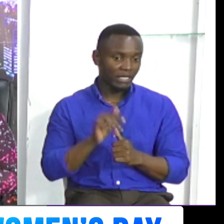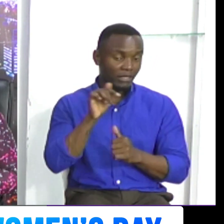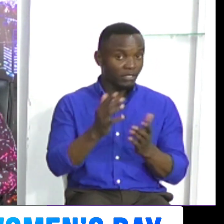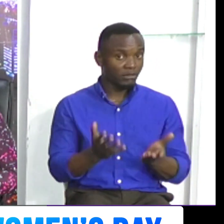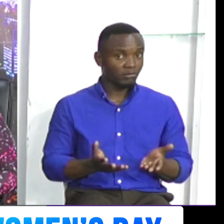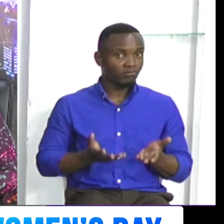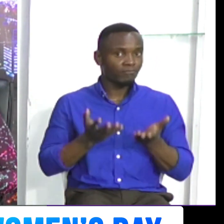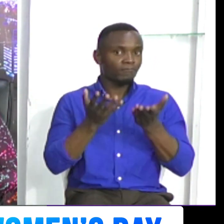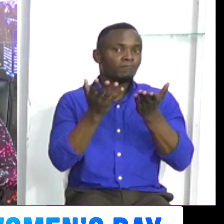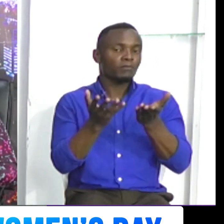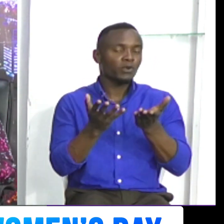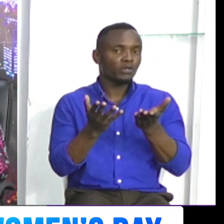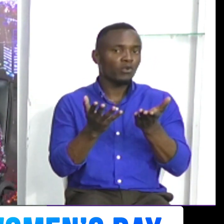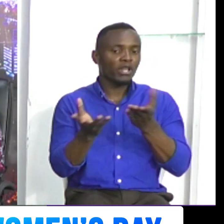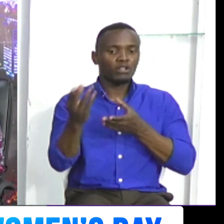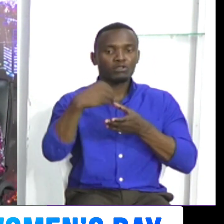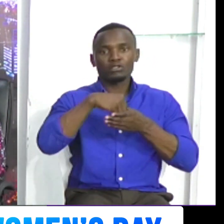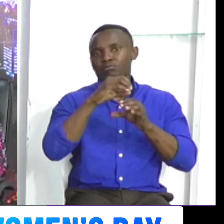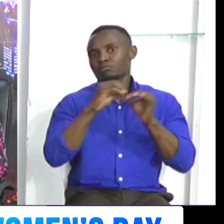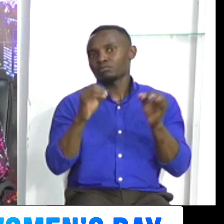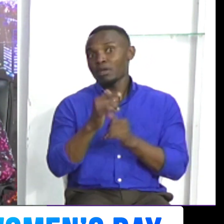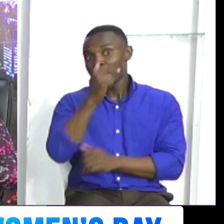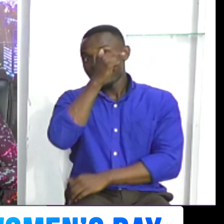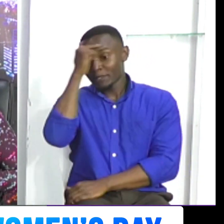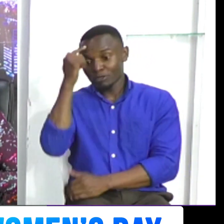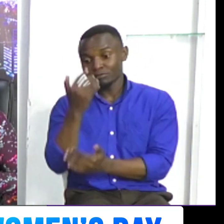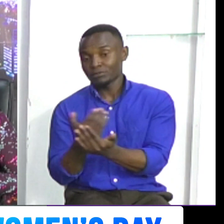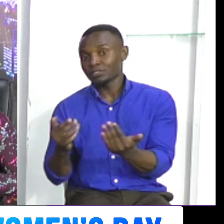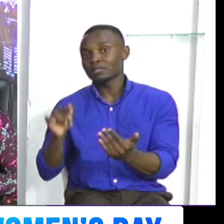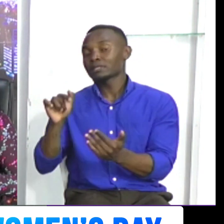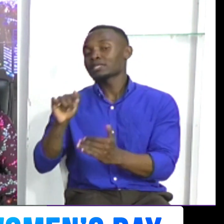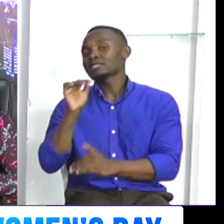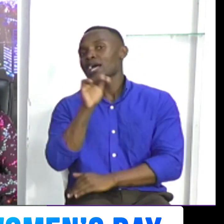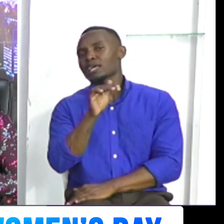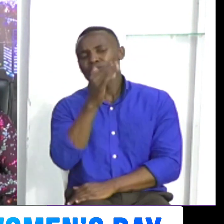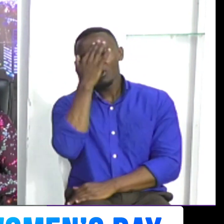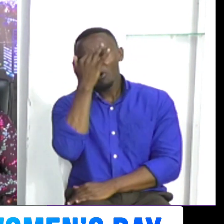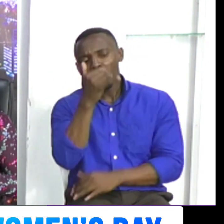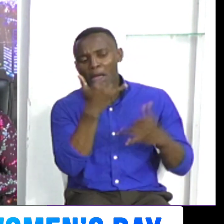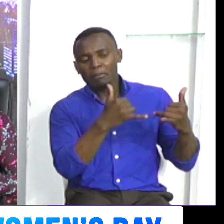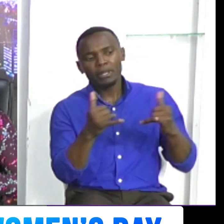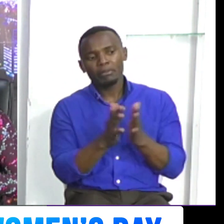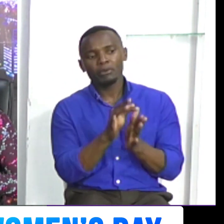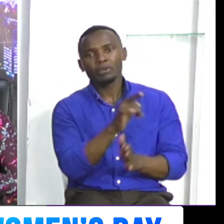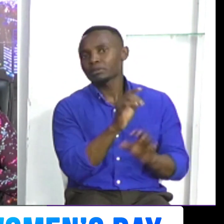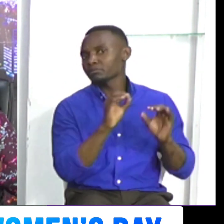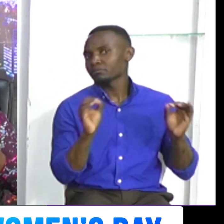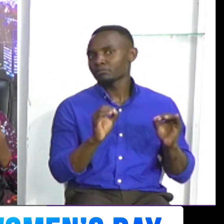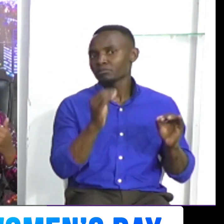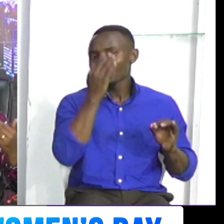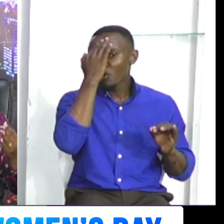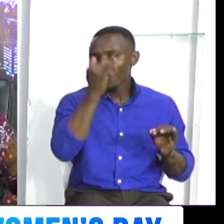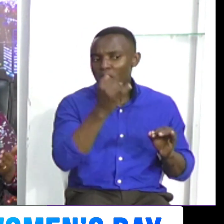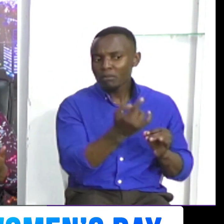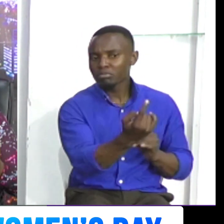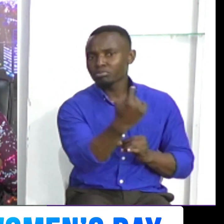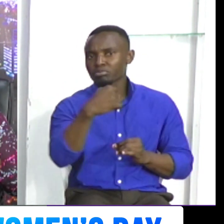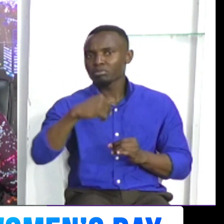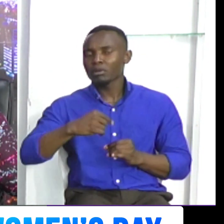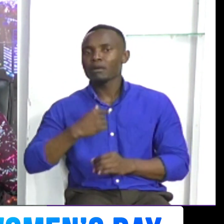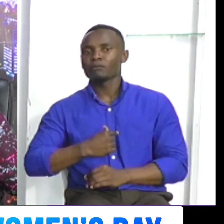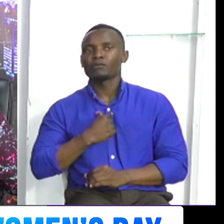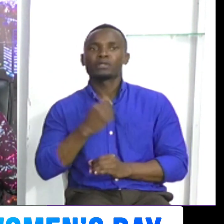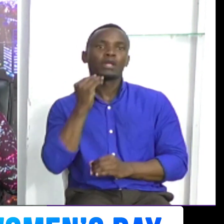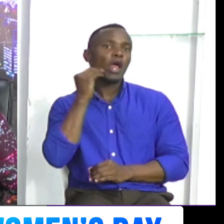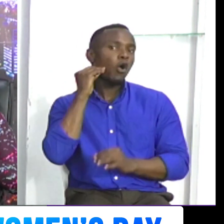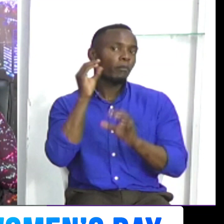other children will be asking, and mommy, why don't we play with that one? Why doesn't she come to our birthday parties? As we look